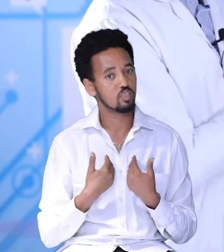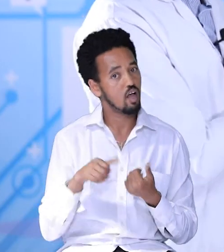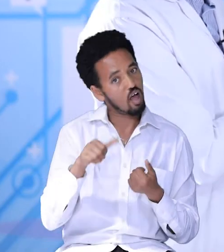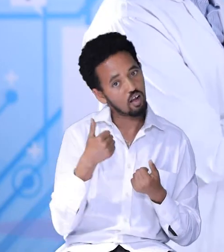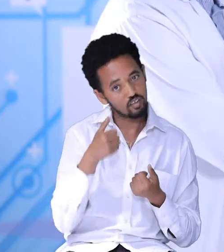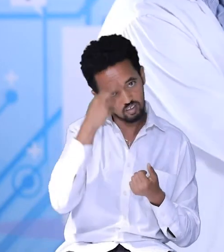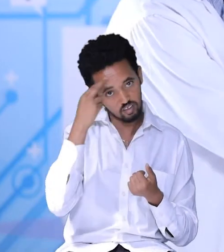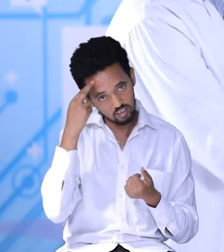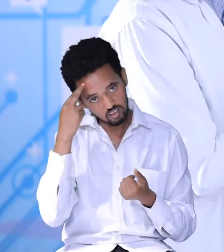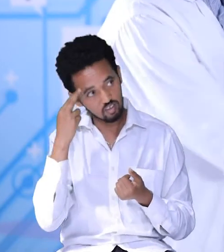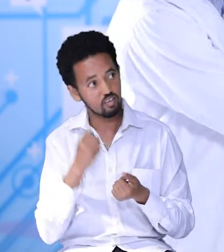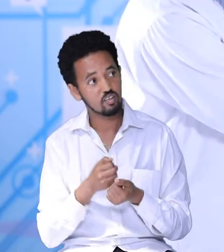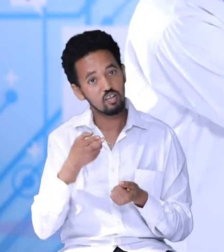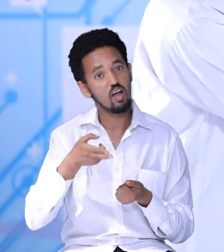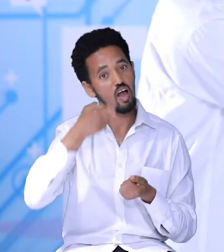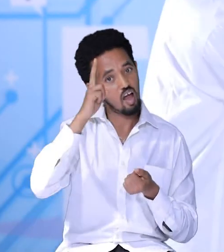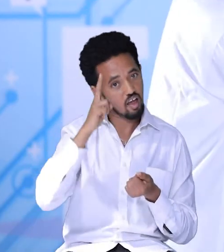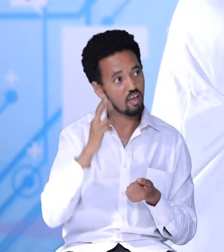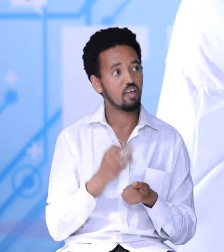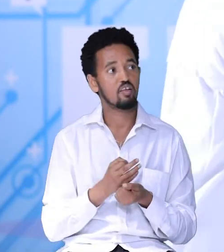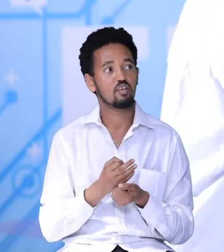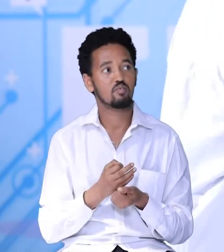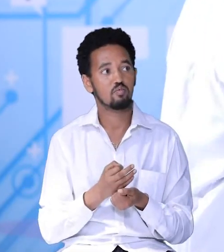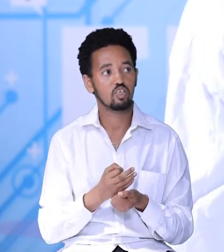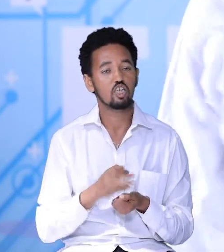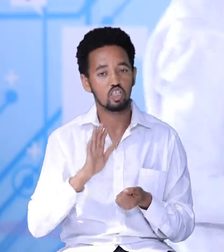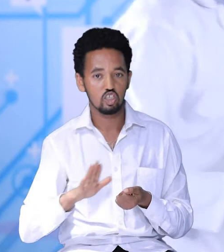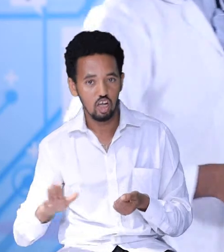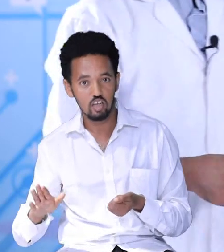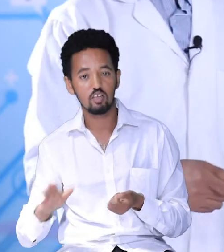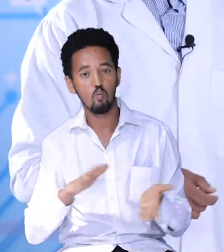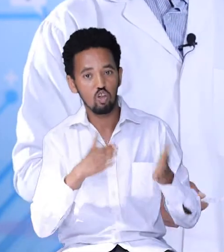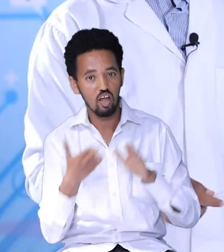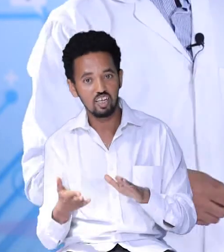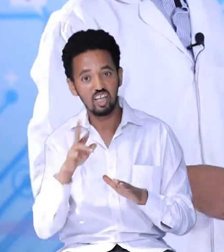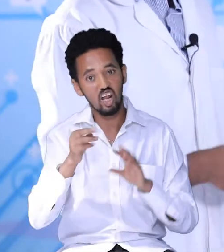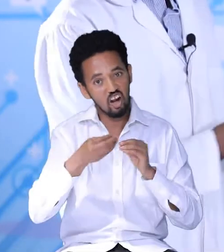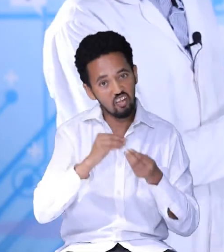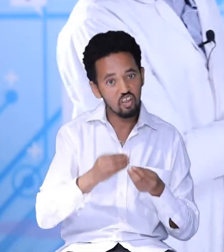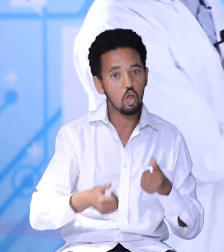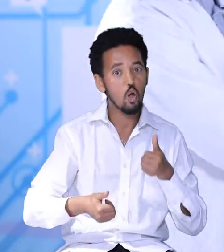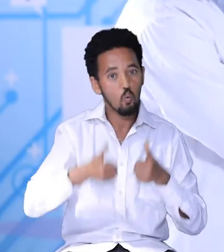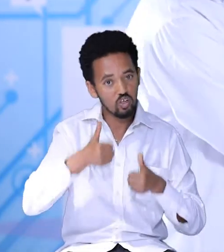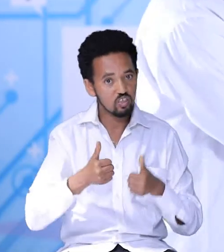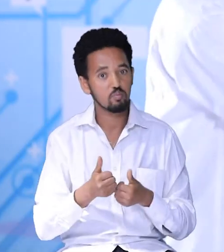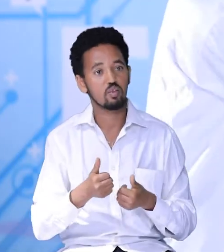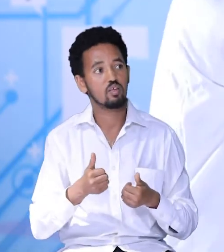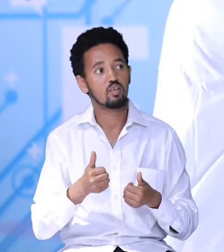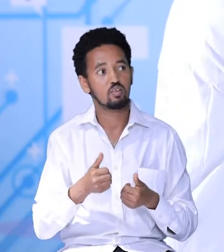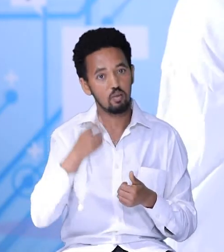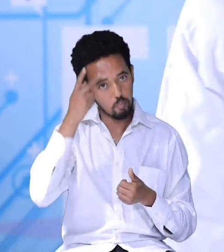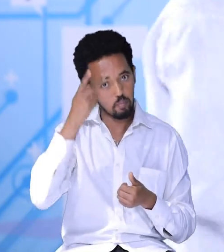Another reason is relatively high infant and child mortality rate, which leads the parent to